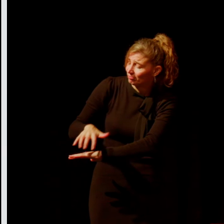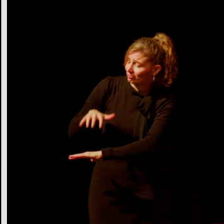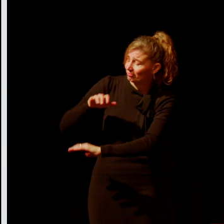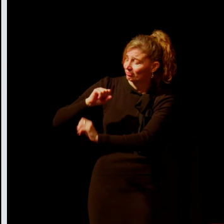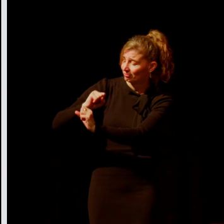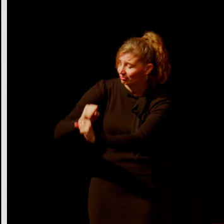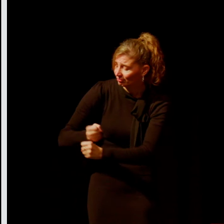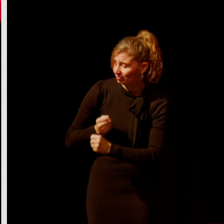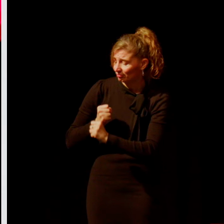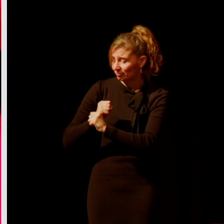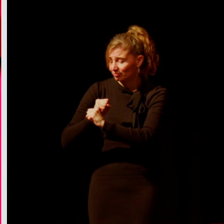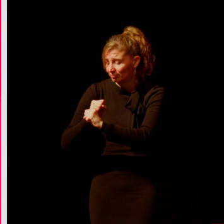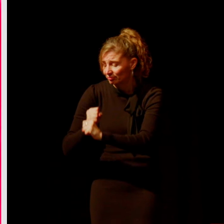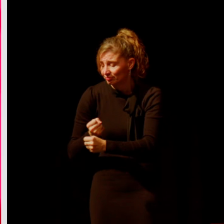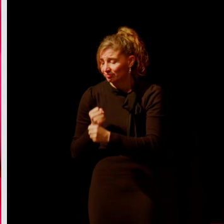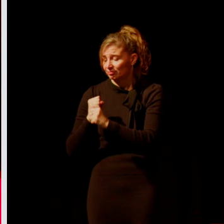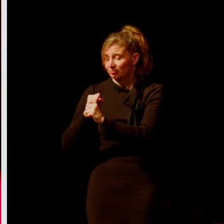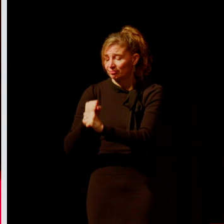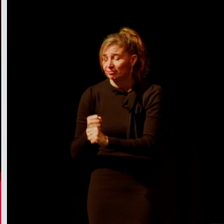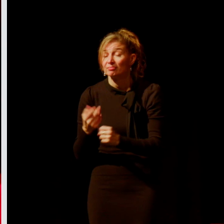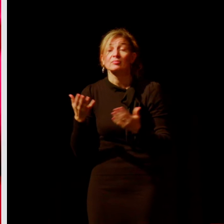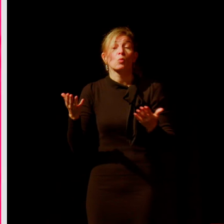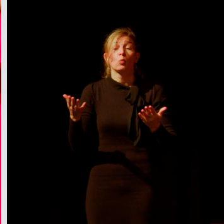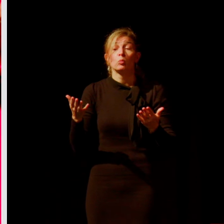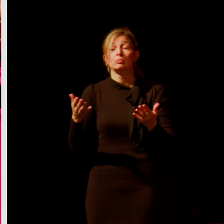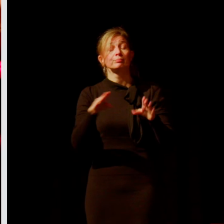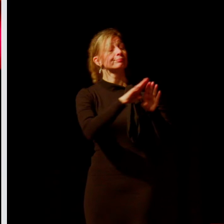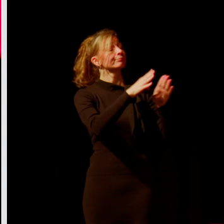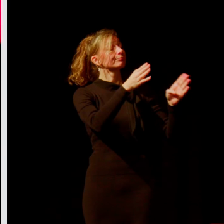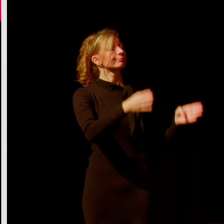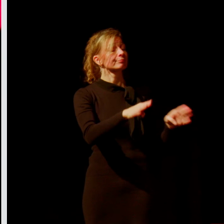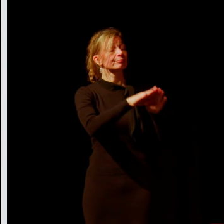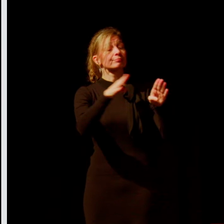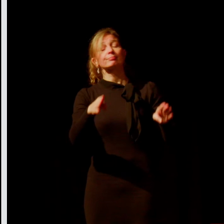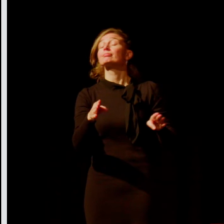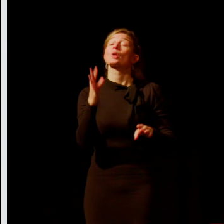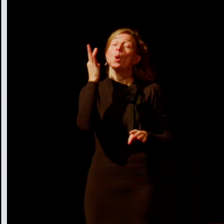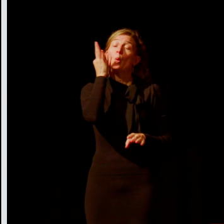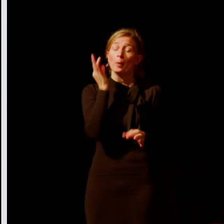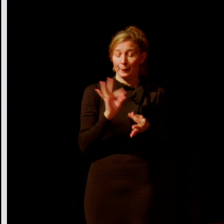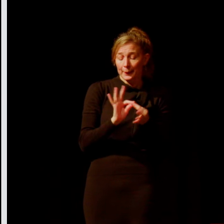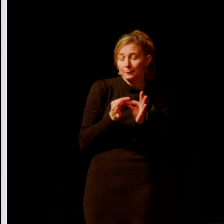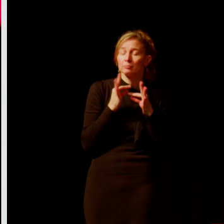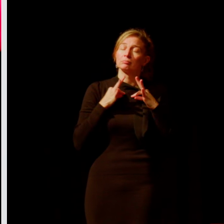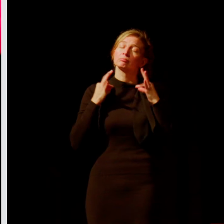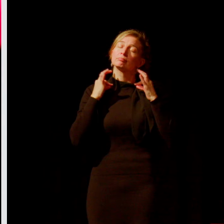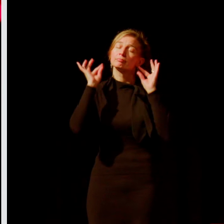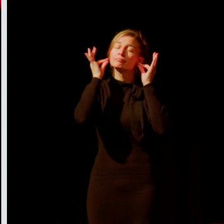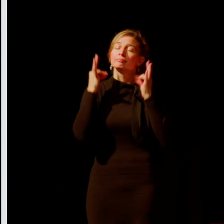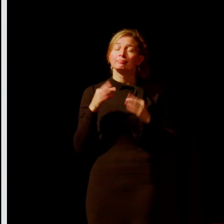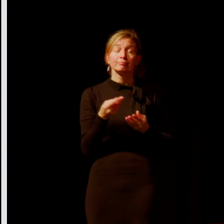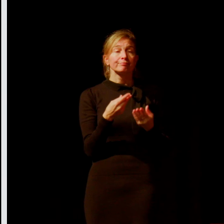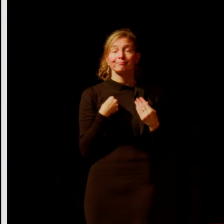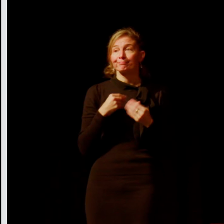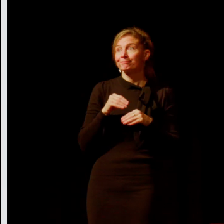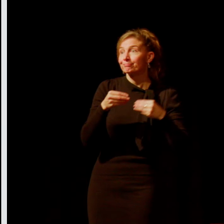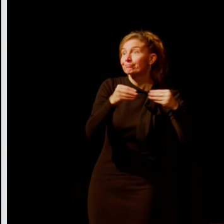Women selling their handcrafted goods to tourists for few pennies at local